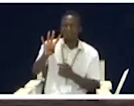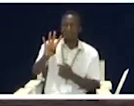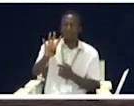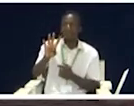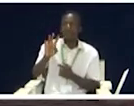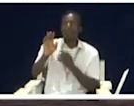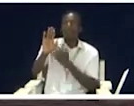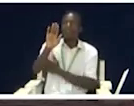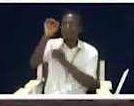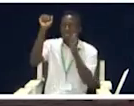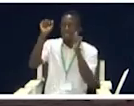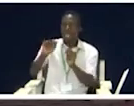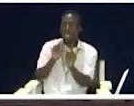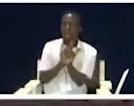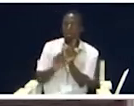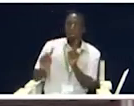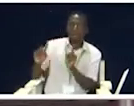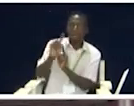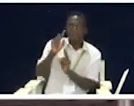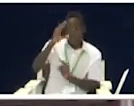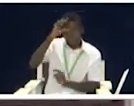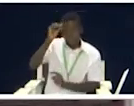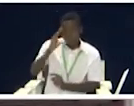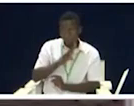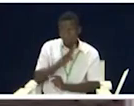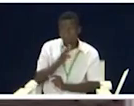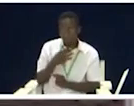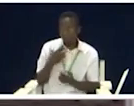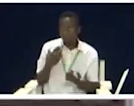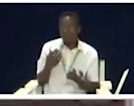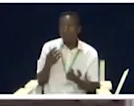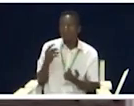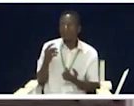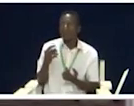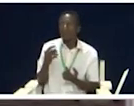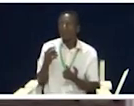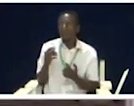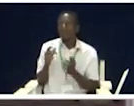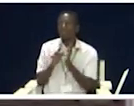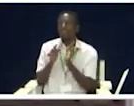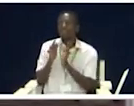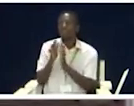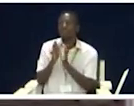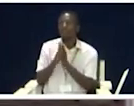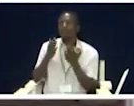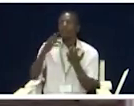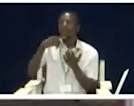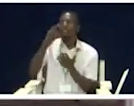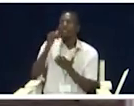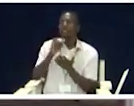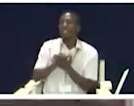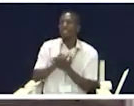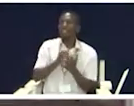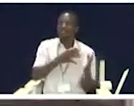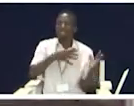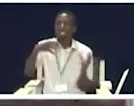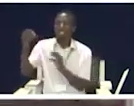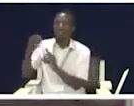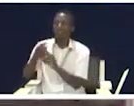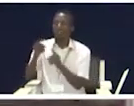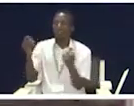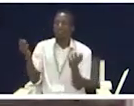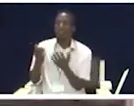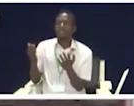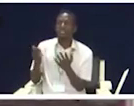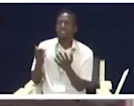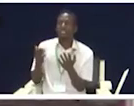can bypass man if need be. 1 Kings chapter 17, 2 to 4, the word of the Lord came to him saying, get away from here and turn